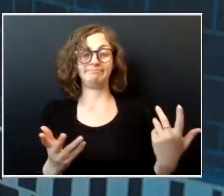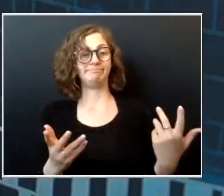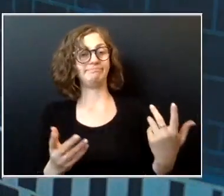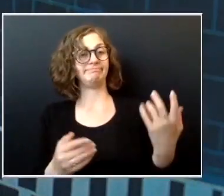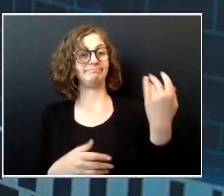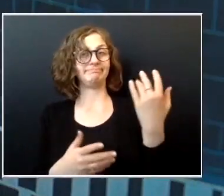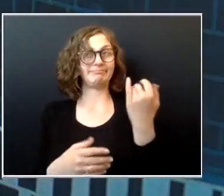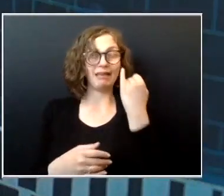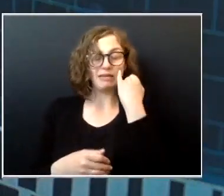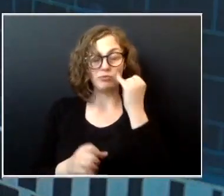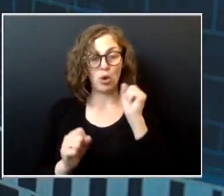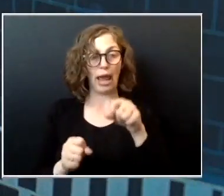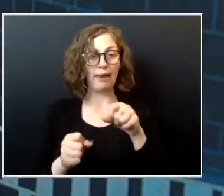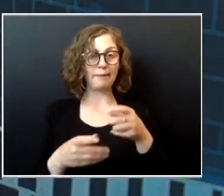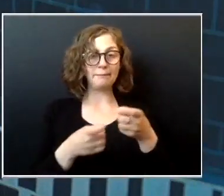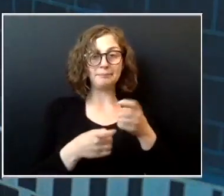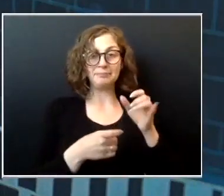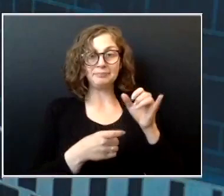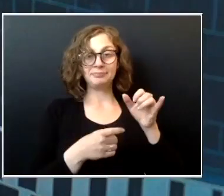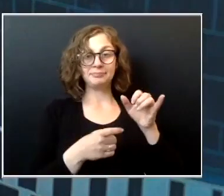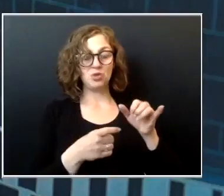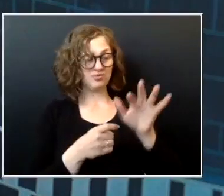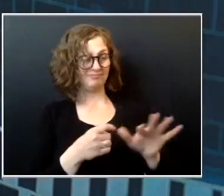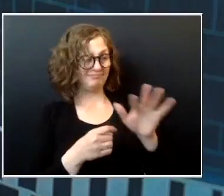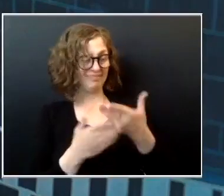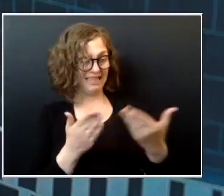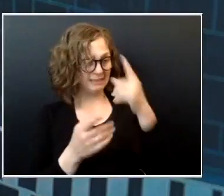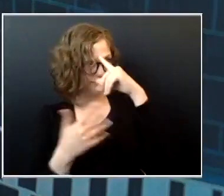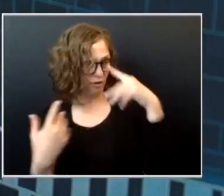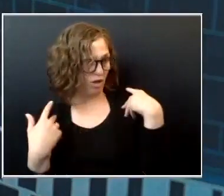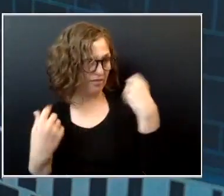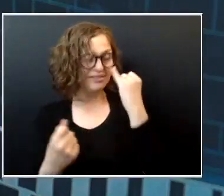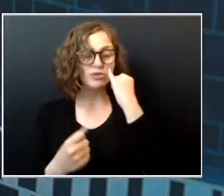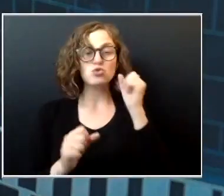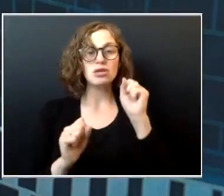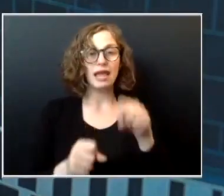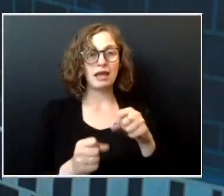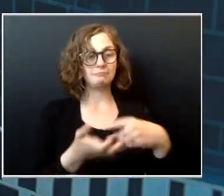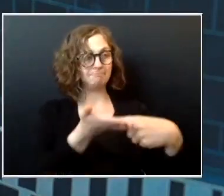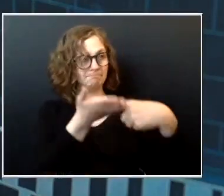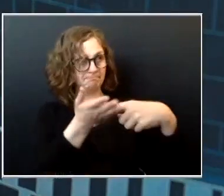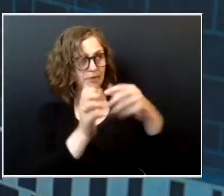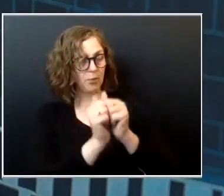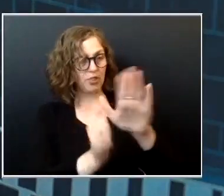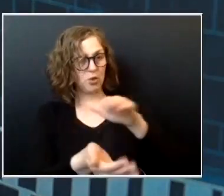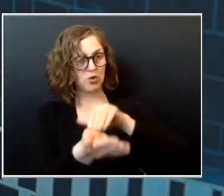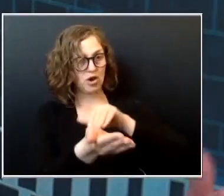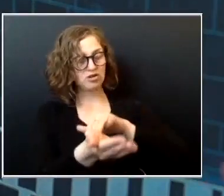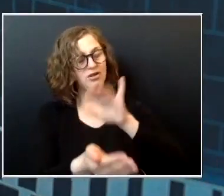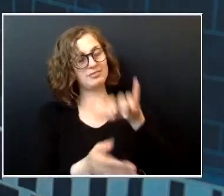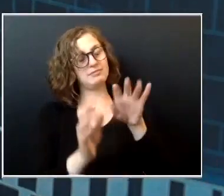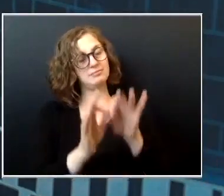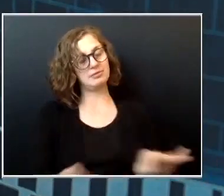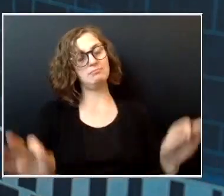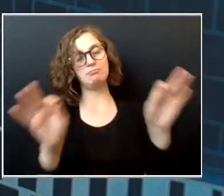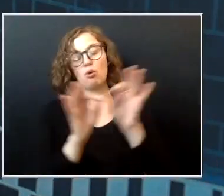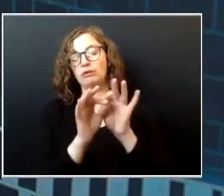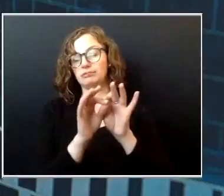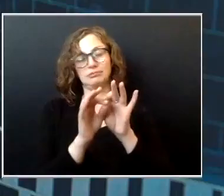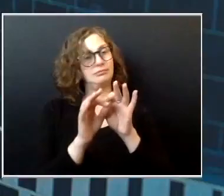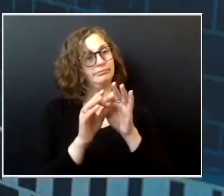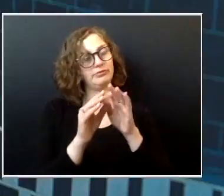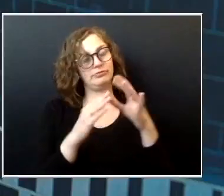things and have those conversations with your physicians, that's really a way to stay ahead of it going into the postpartum period and then just